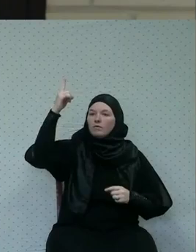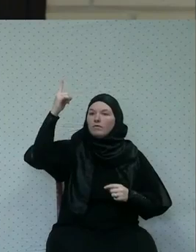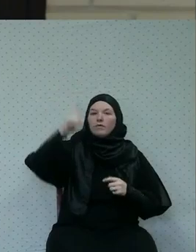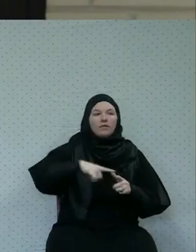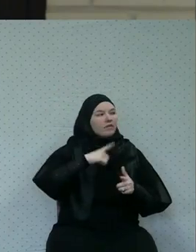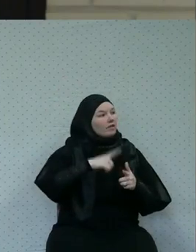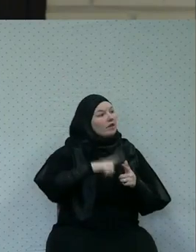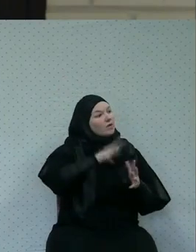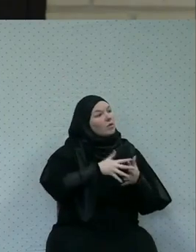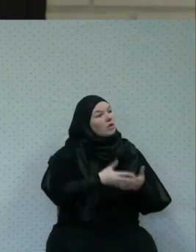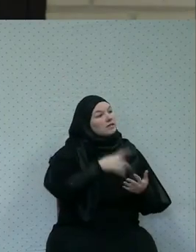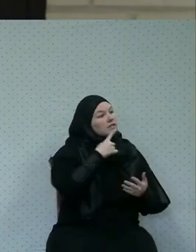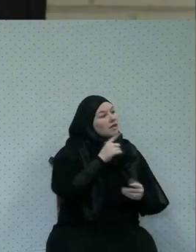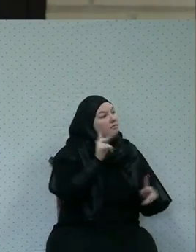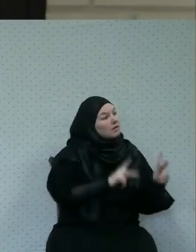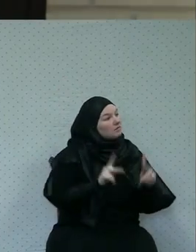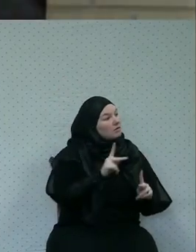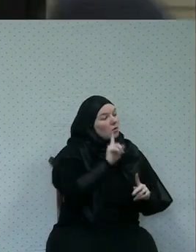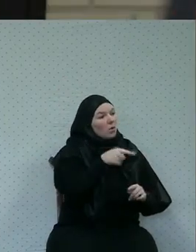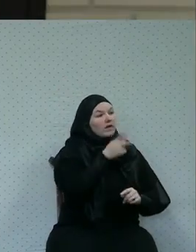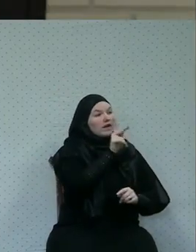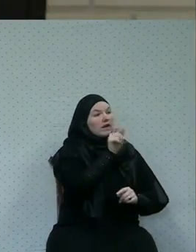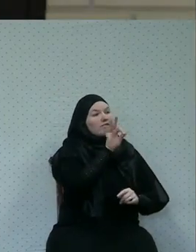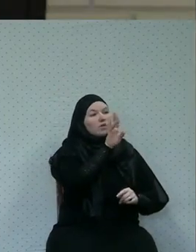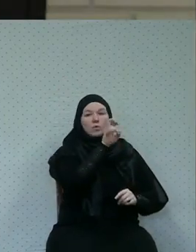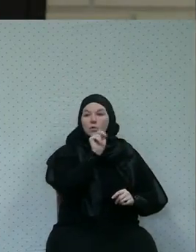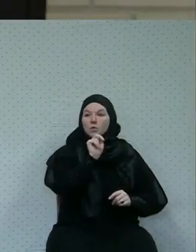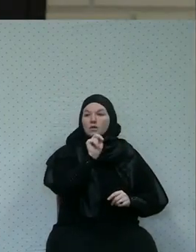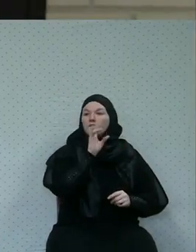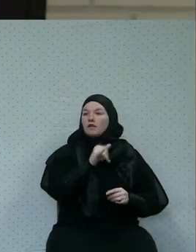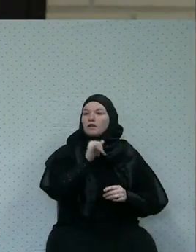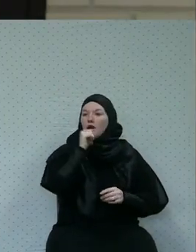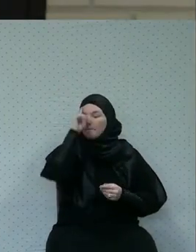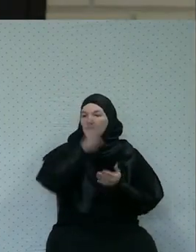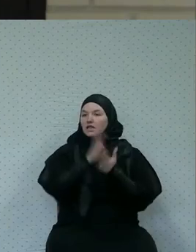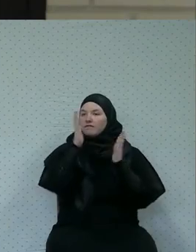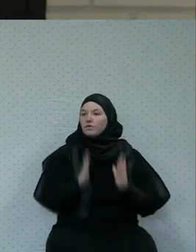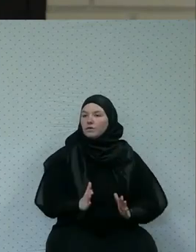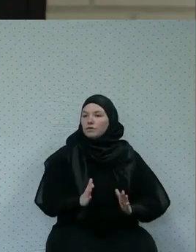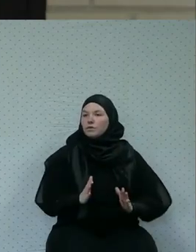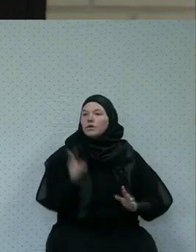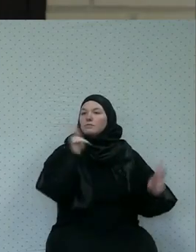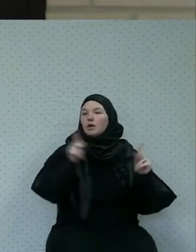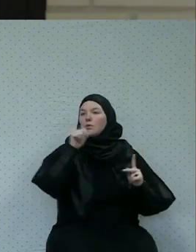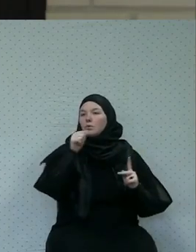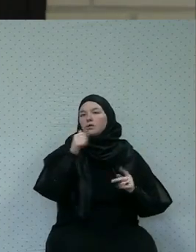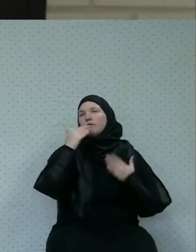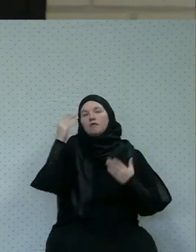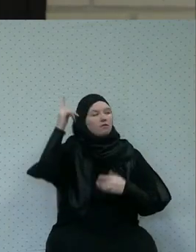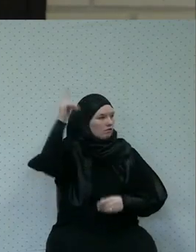saying, only those who are kafirun, the disbelievers, are the ones who take Allah for